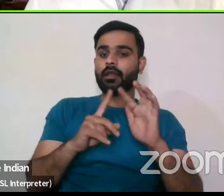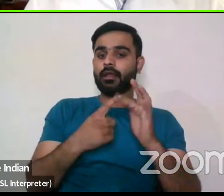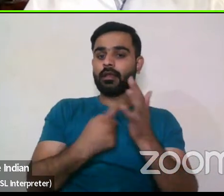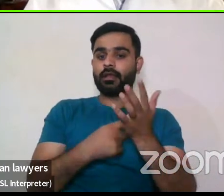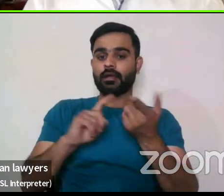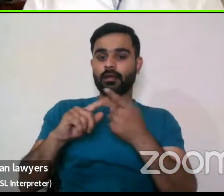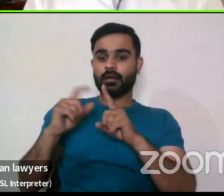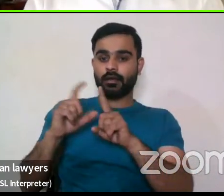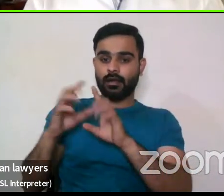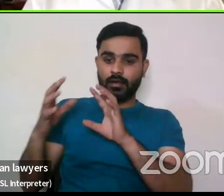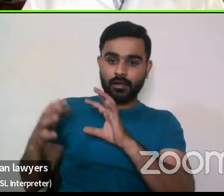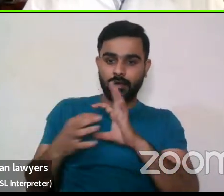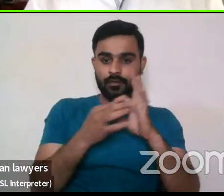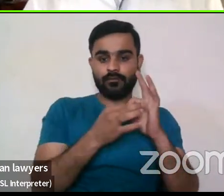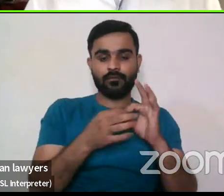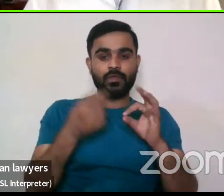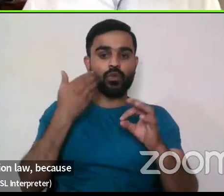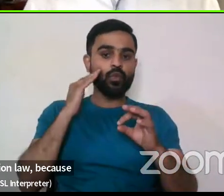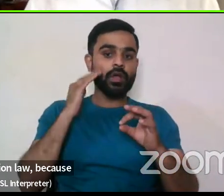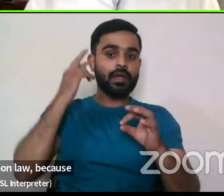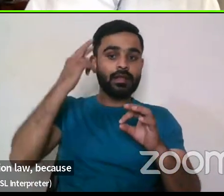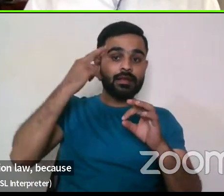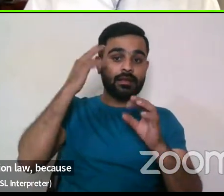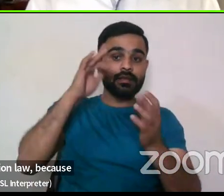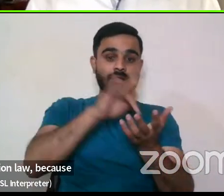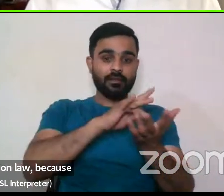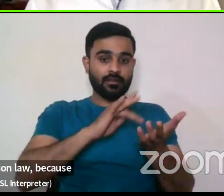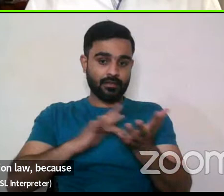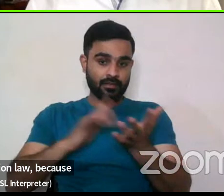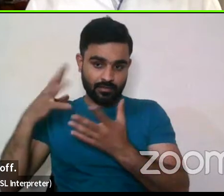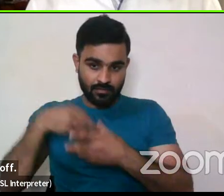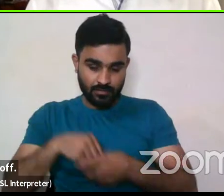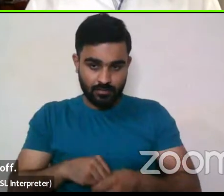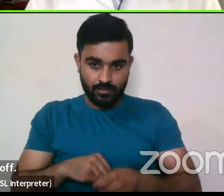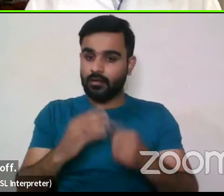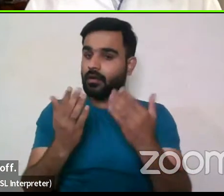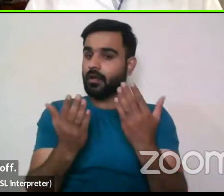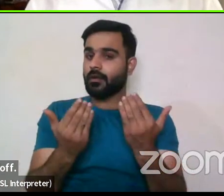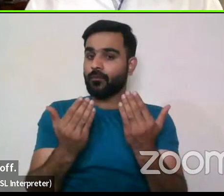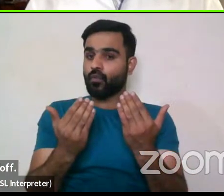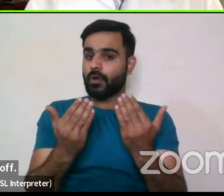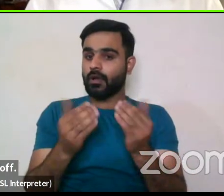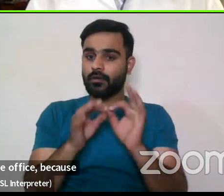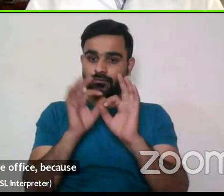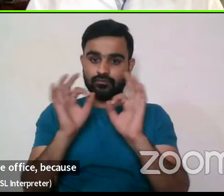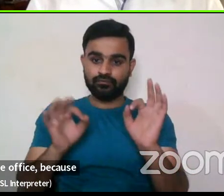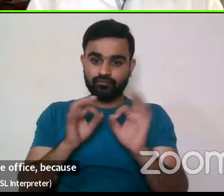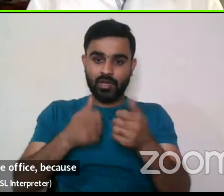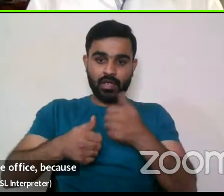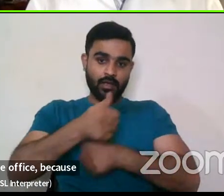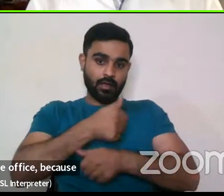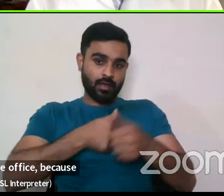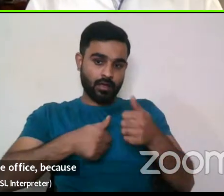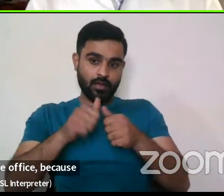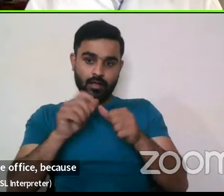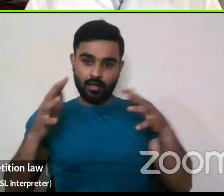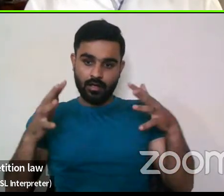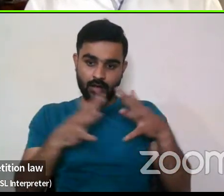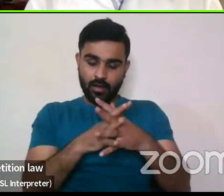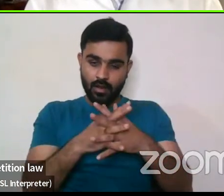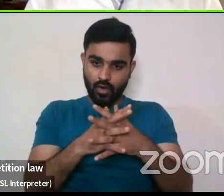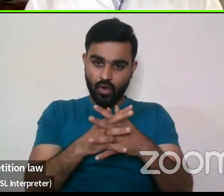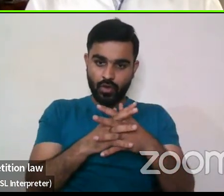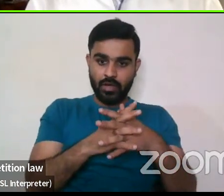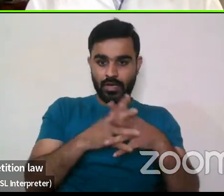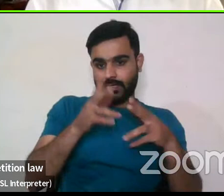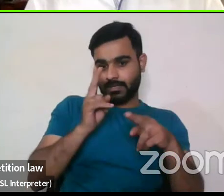didn't really take off. But one of the reasons why it didn't take off is because possibly you don't have a competition law interface at